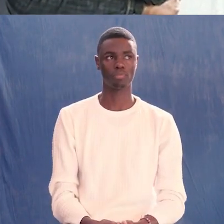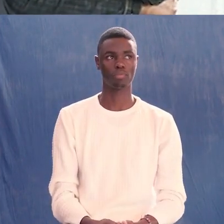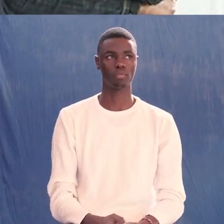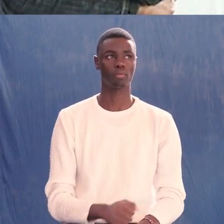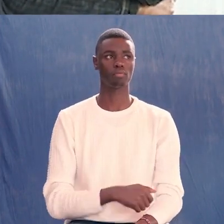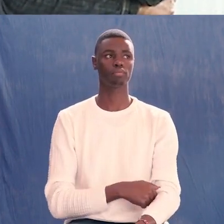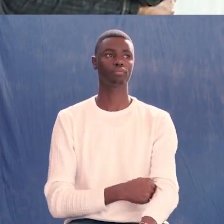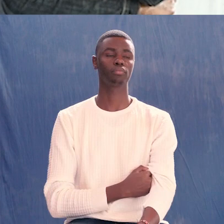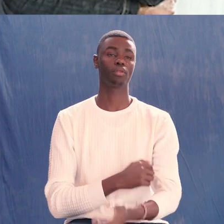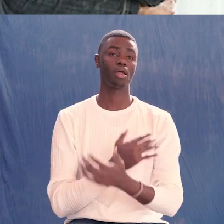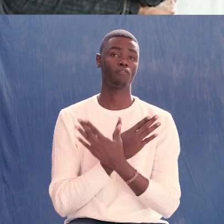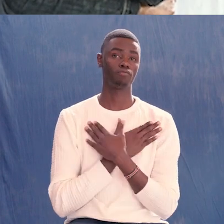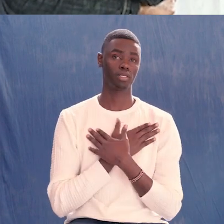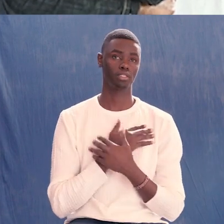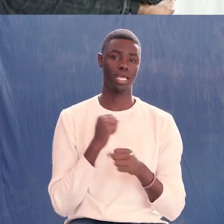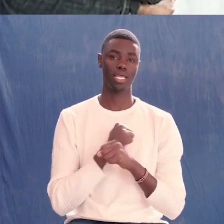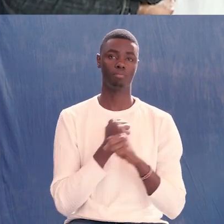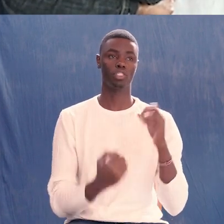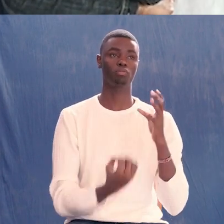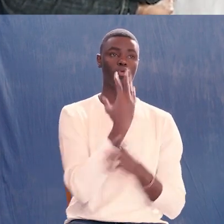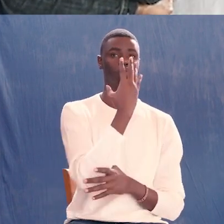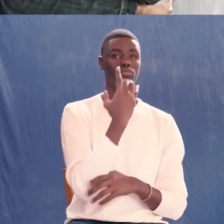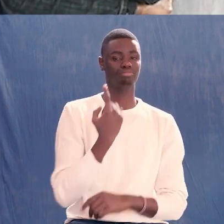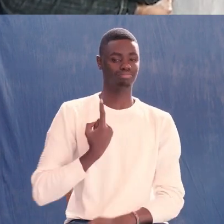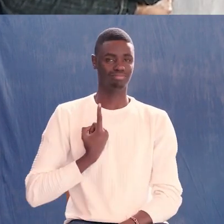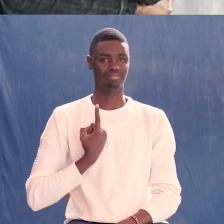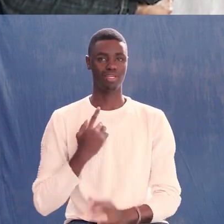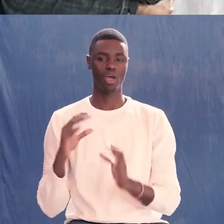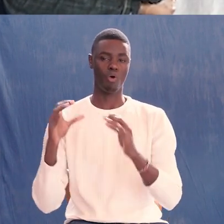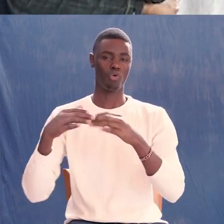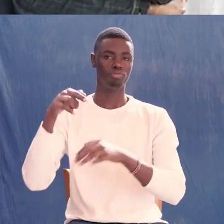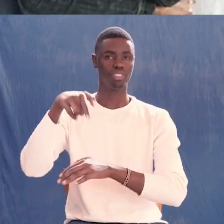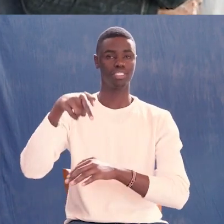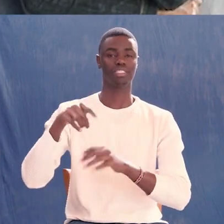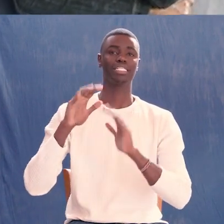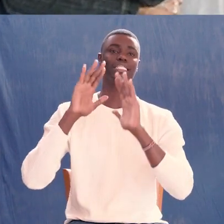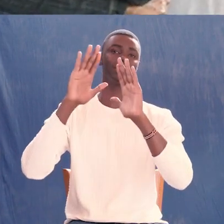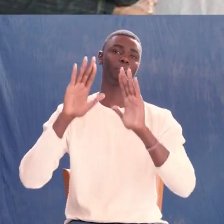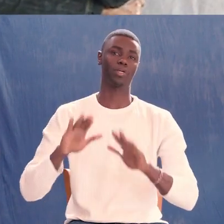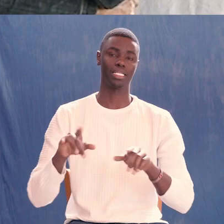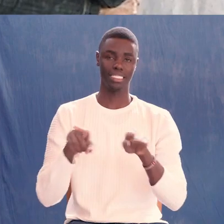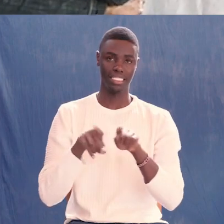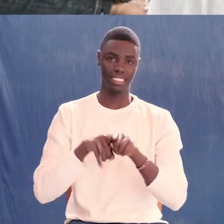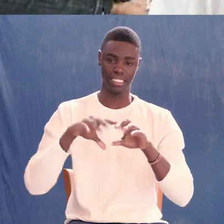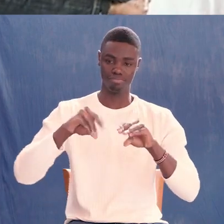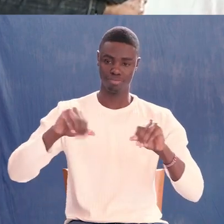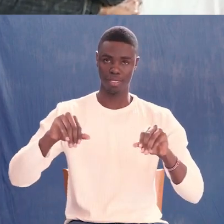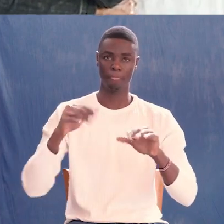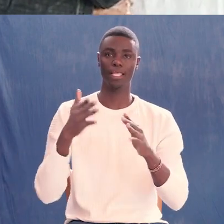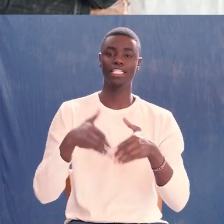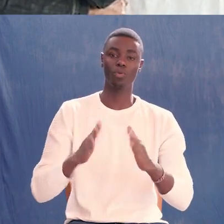But friends, we can't grow in isolation. Community is the soil. It's the medium